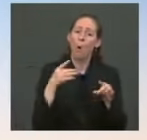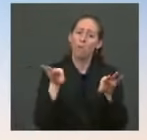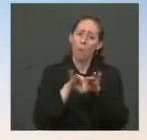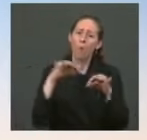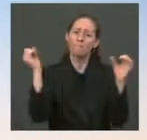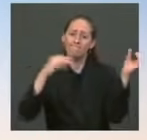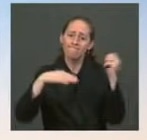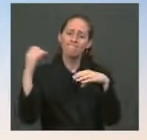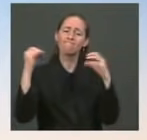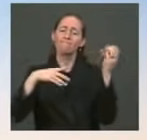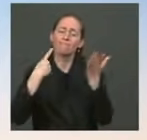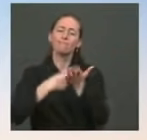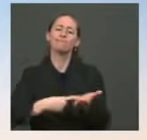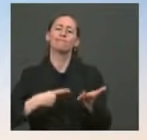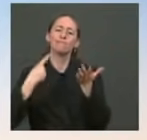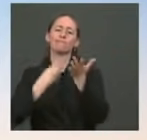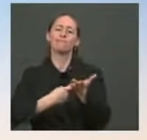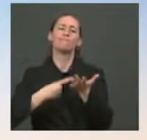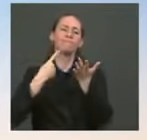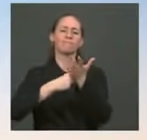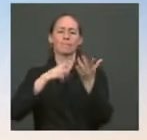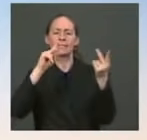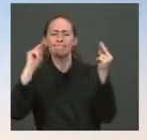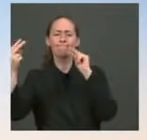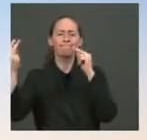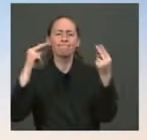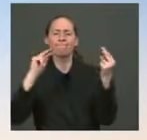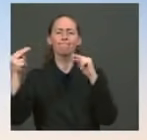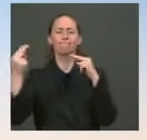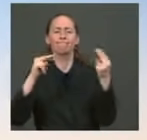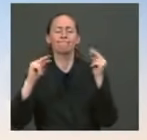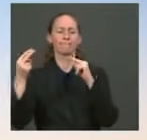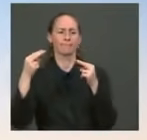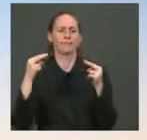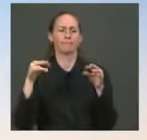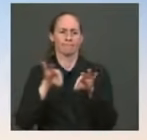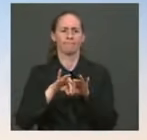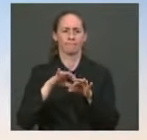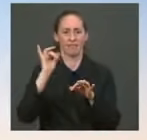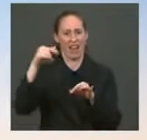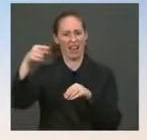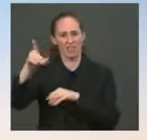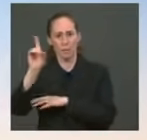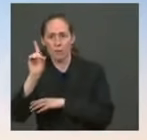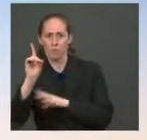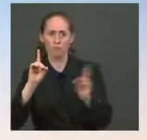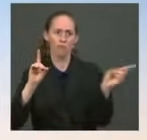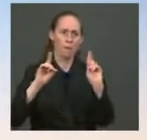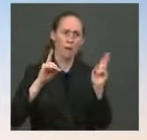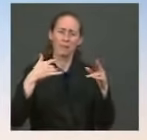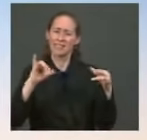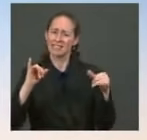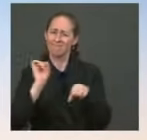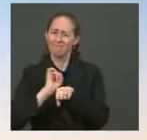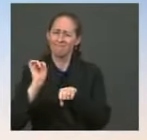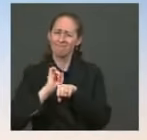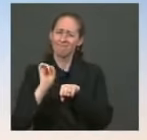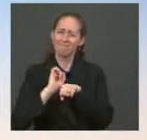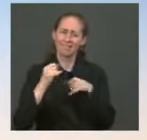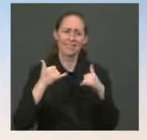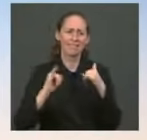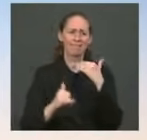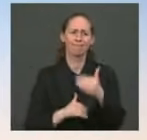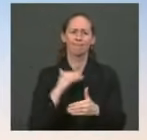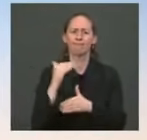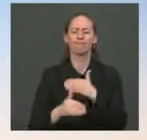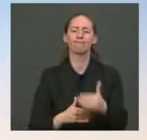We know that there are differences of opinion among members of our own party, and we're still at work at it. And our team was still at work yesterday. I will say,